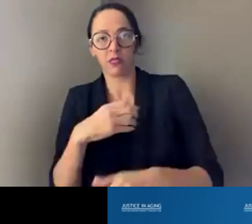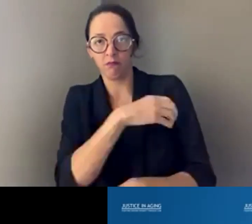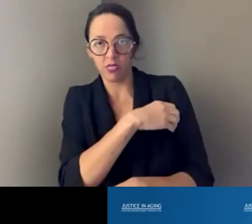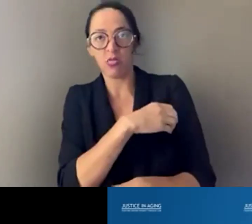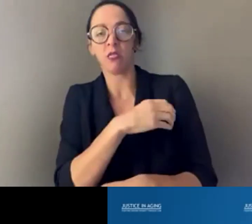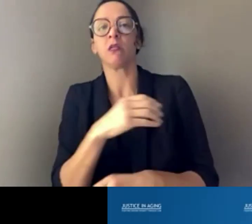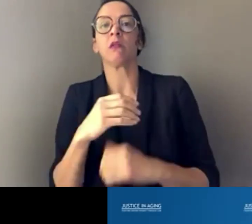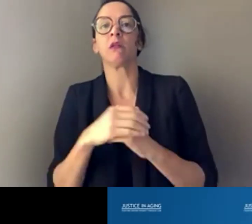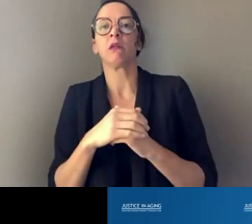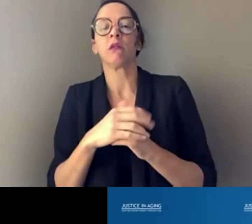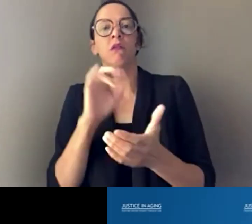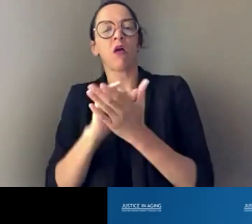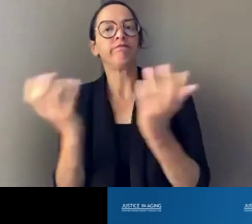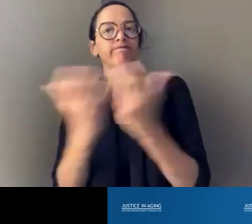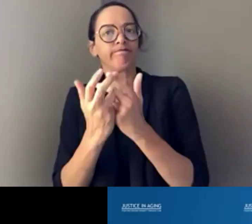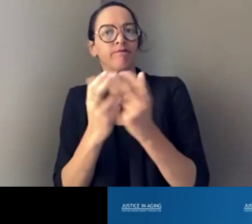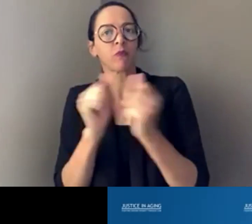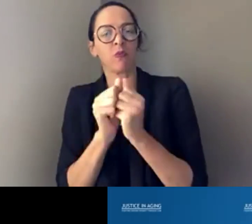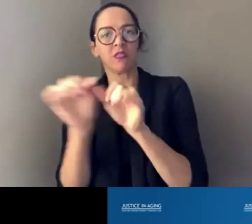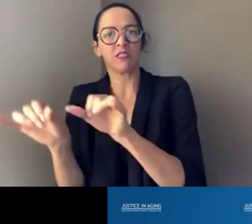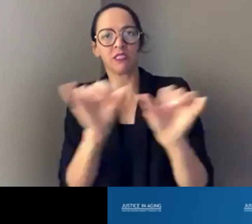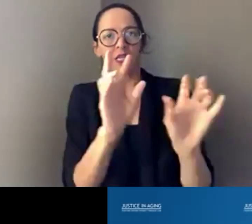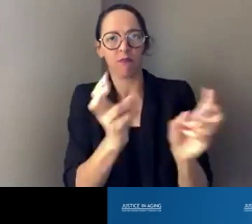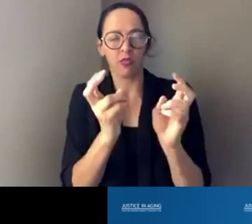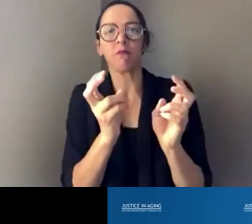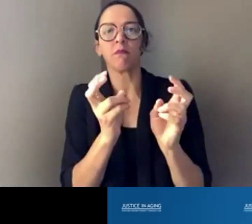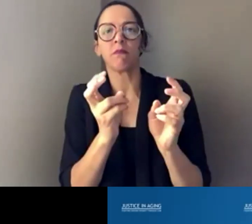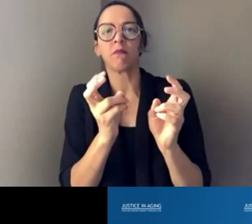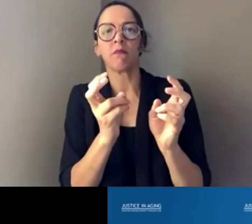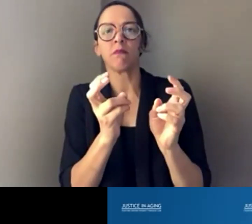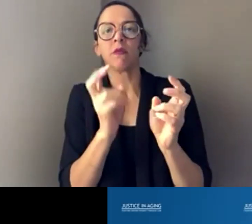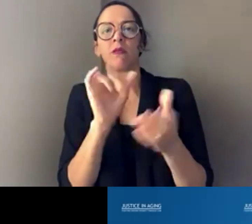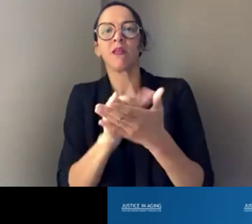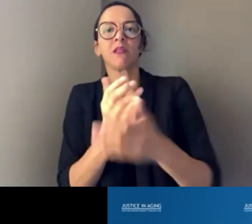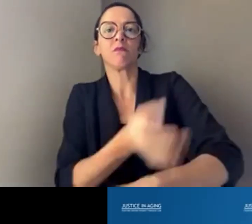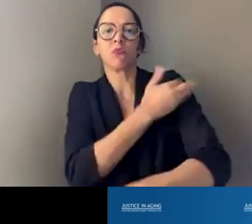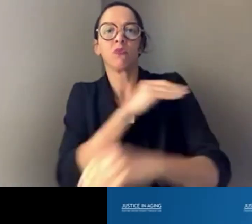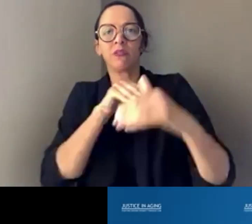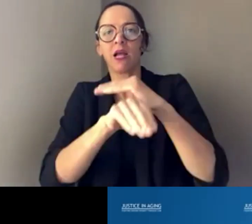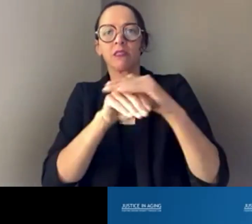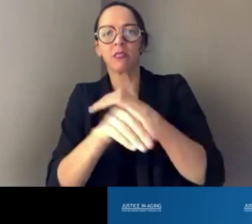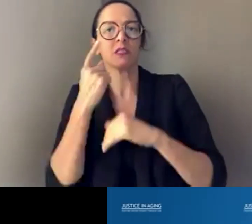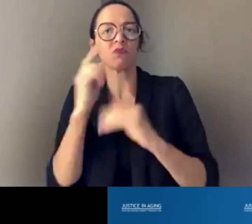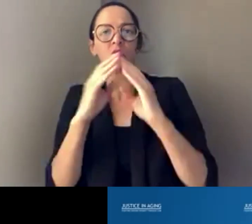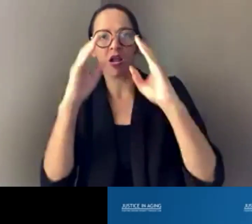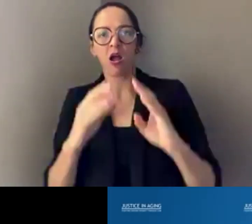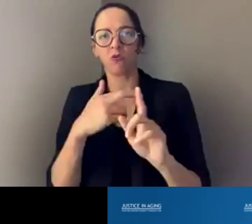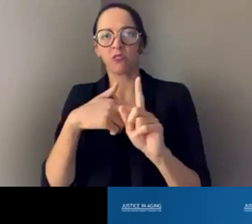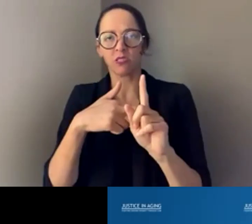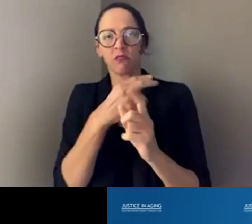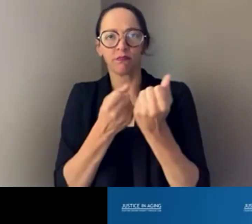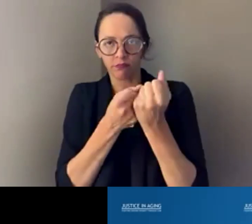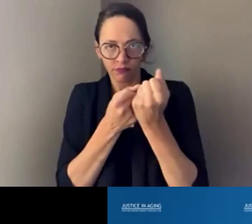have the recommendation 1, which is improving access to housing with rent subsidies and other supports. The second one is to